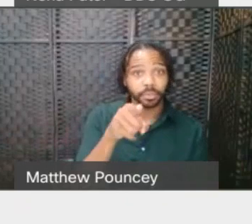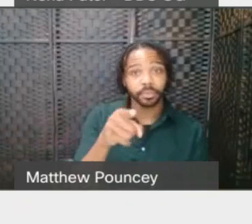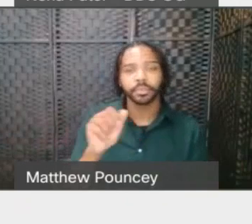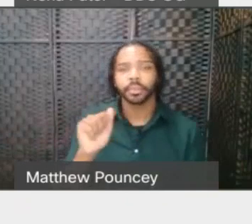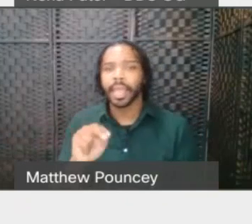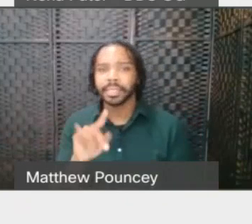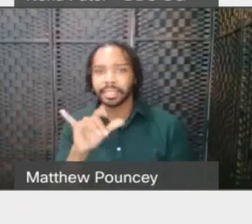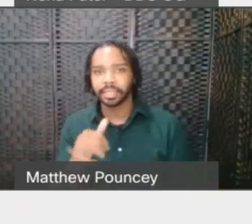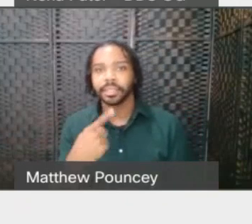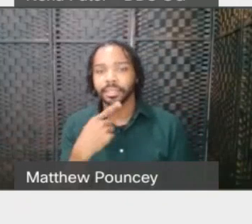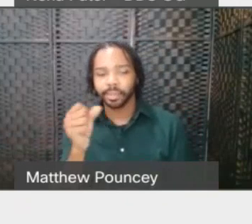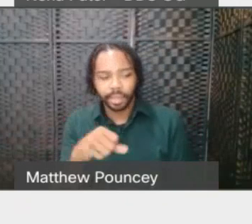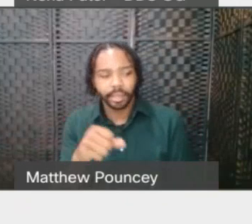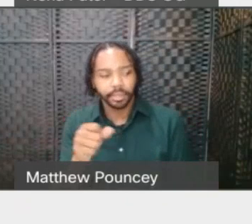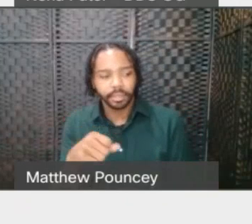Yes, the